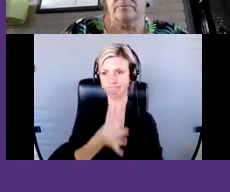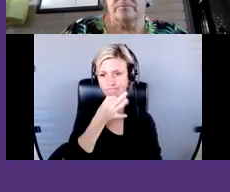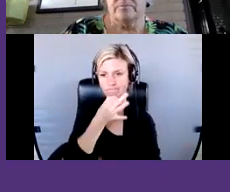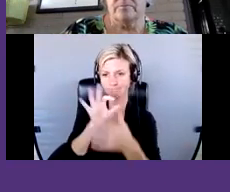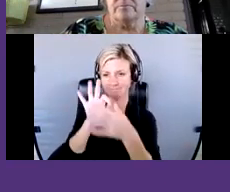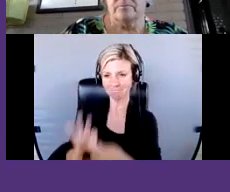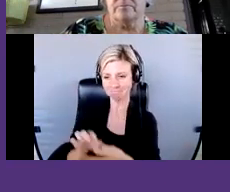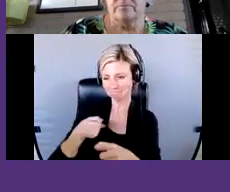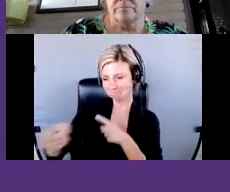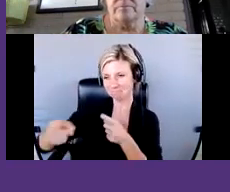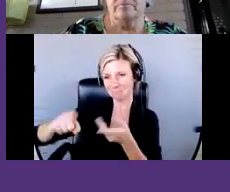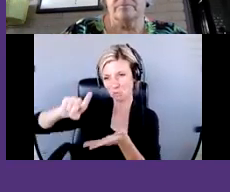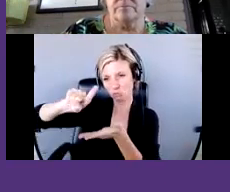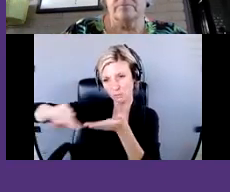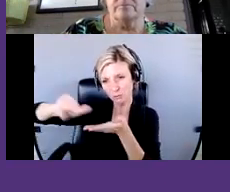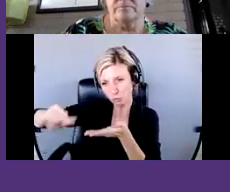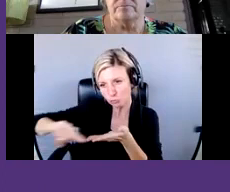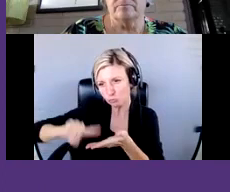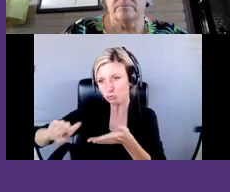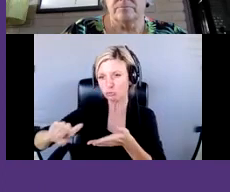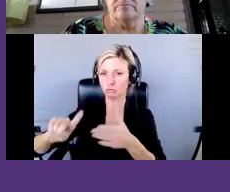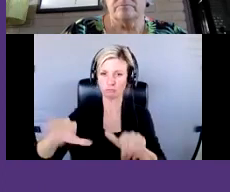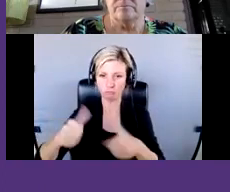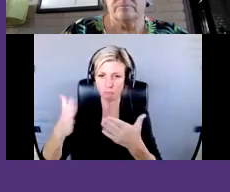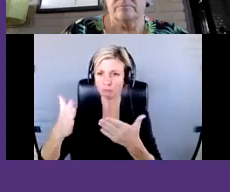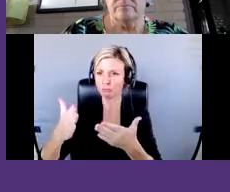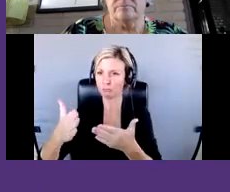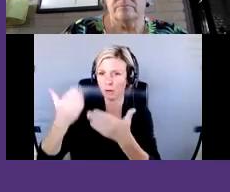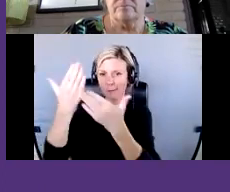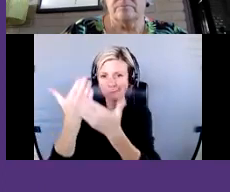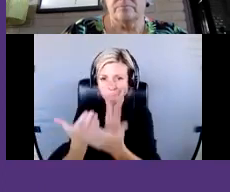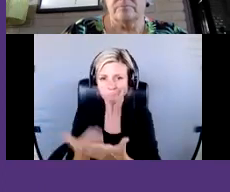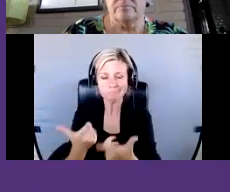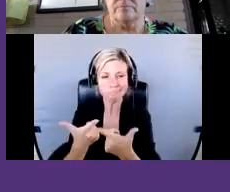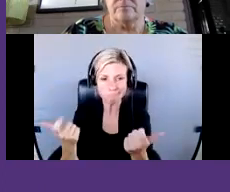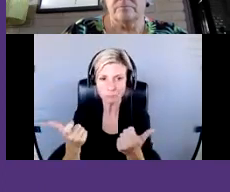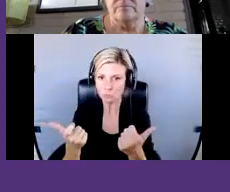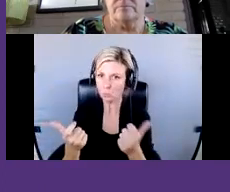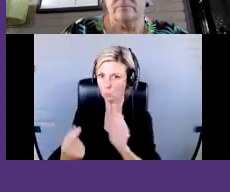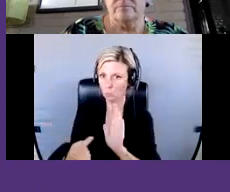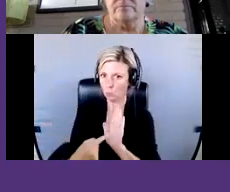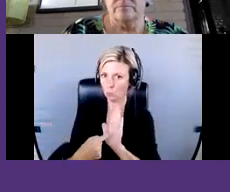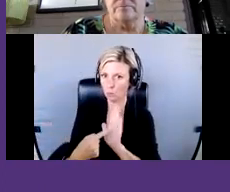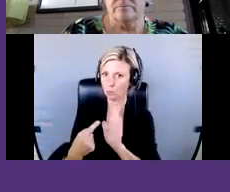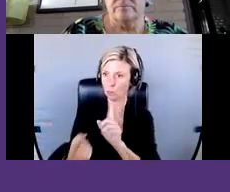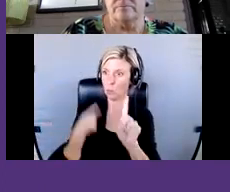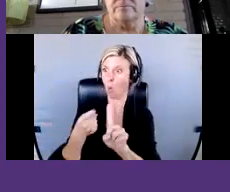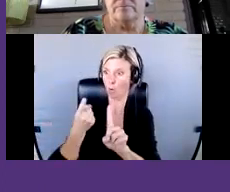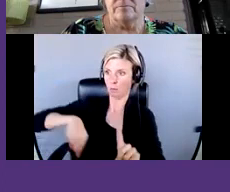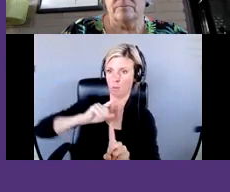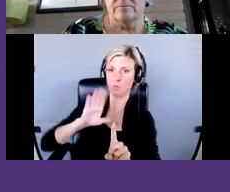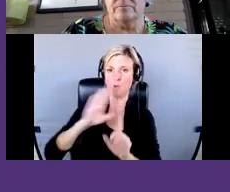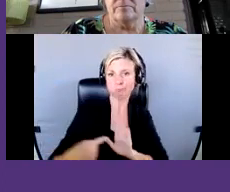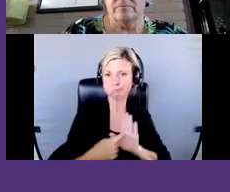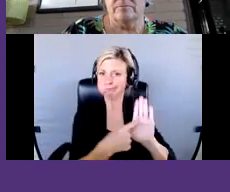and presenting findings. So that's what we'd like to do, is show how effective it is. Now the